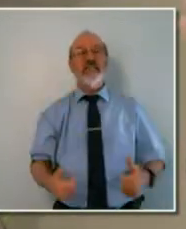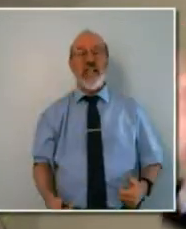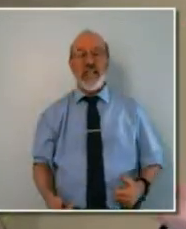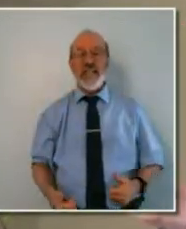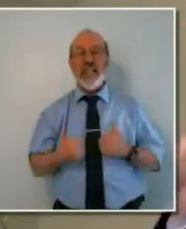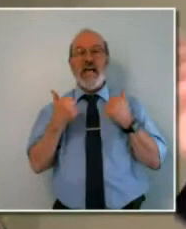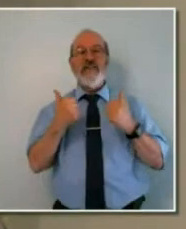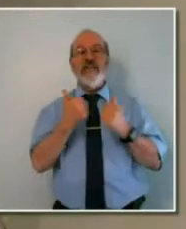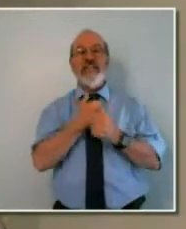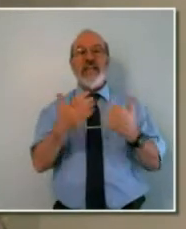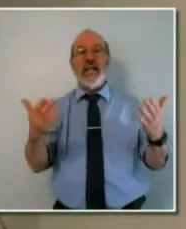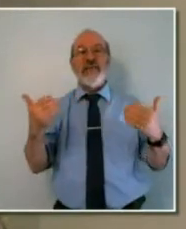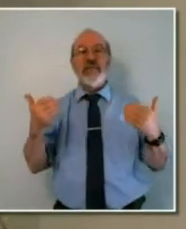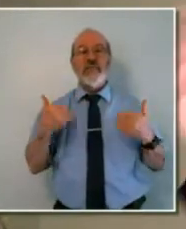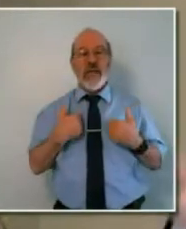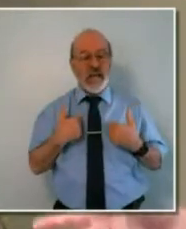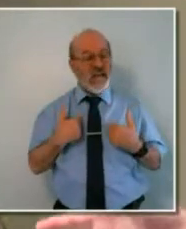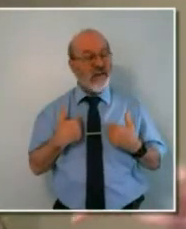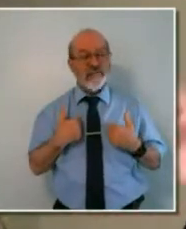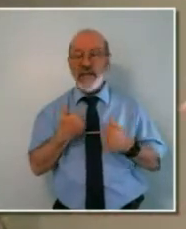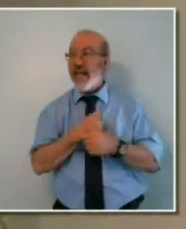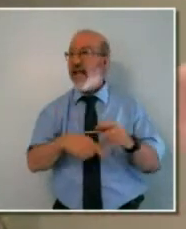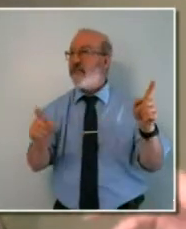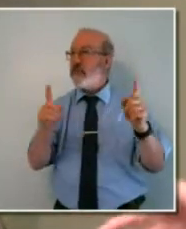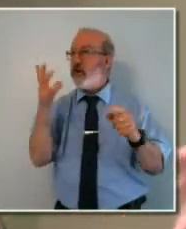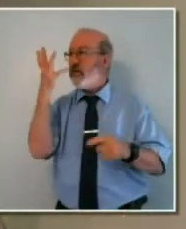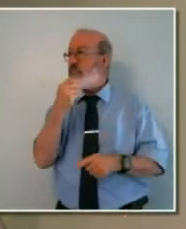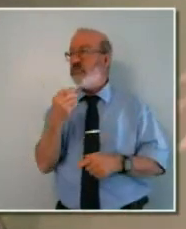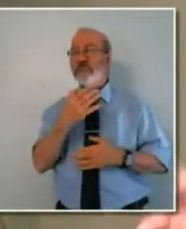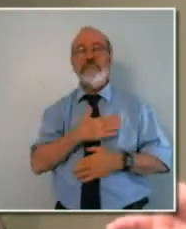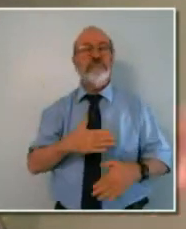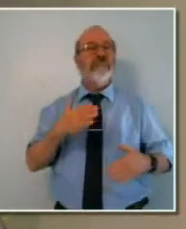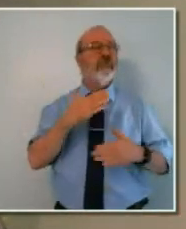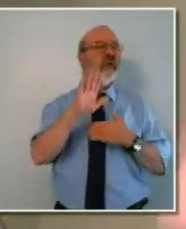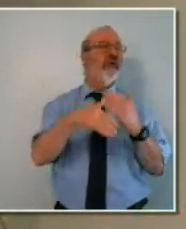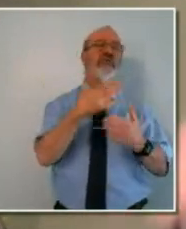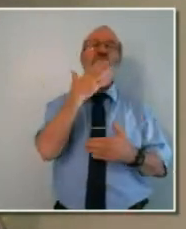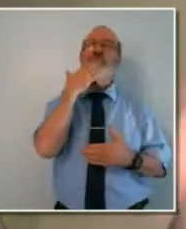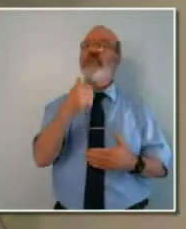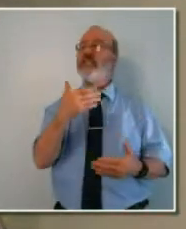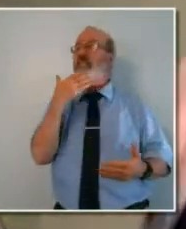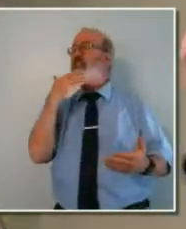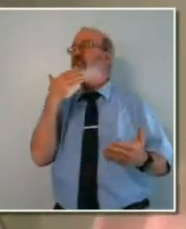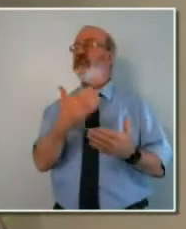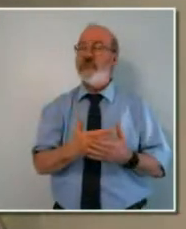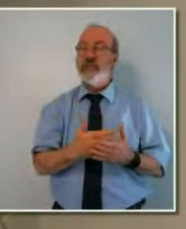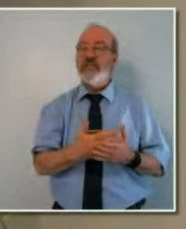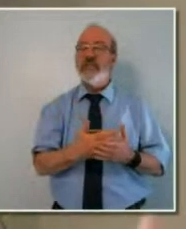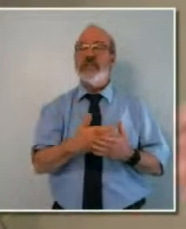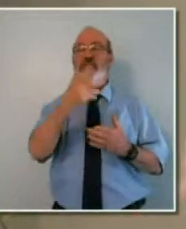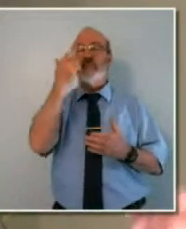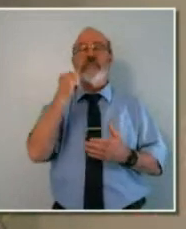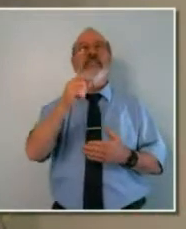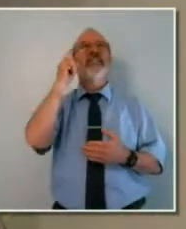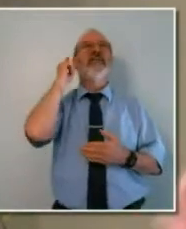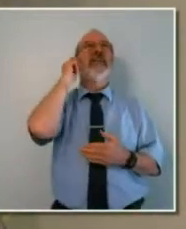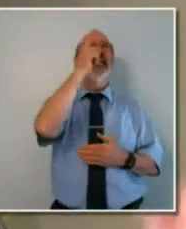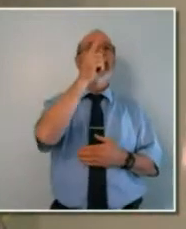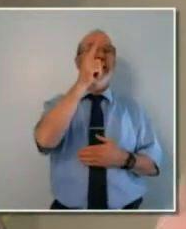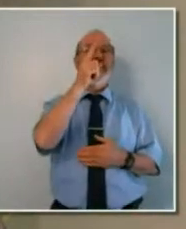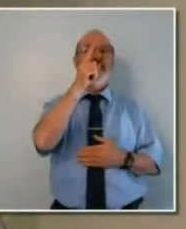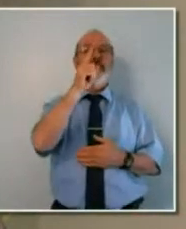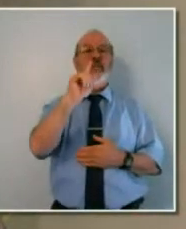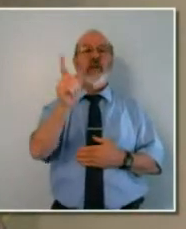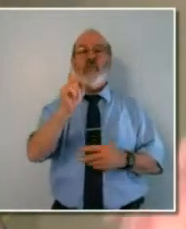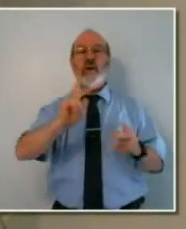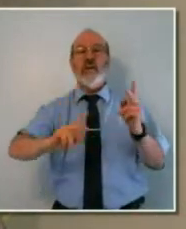we have around us and all the beauties we enjoy and all the sweetness and all the goodness is all because of him. And where are the people